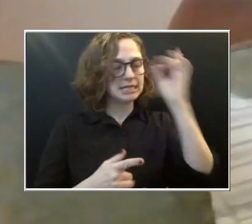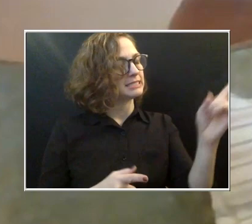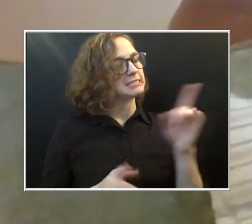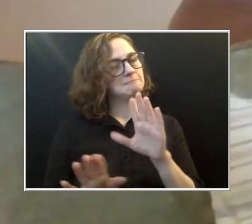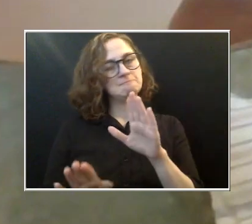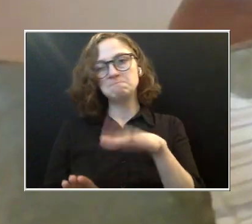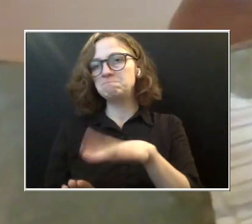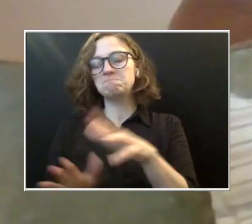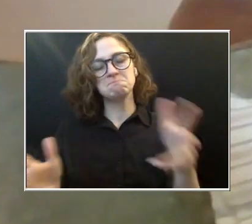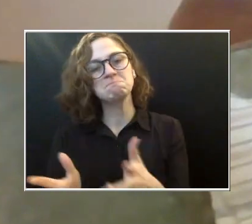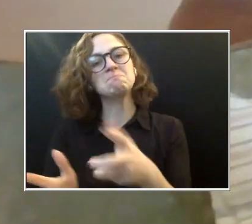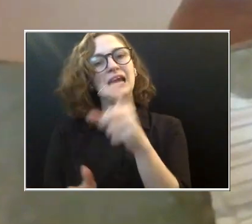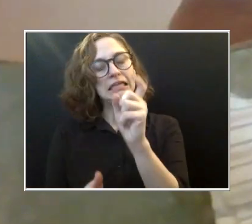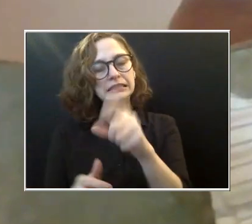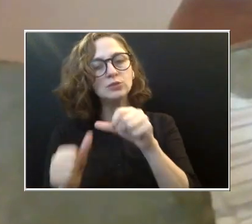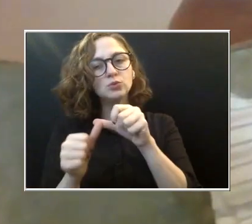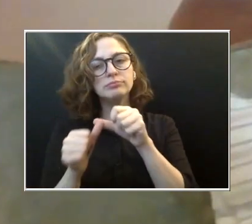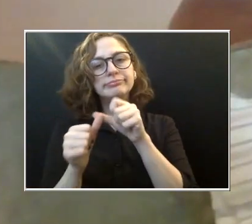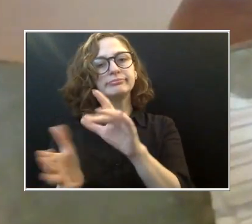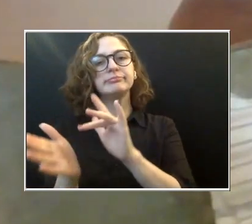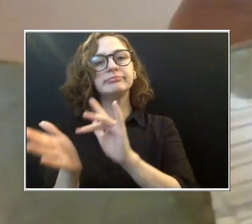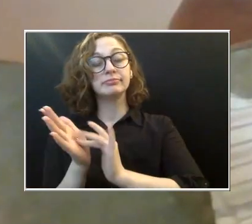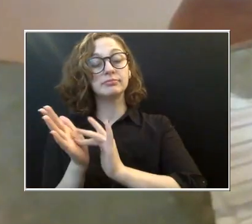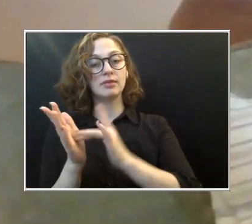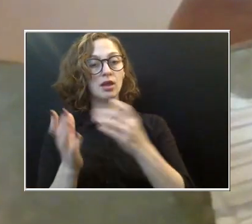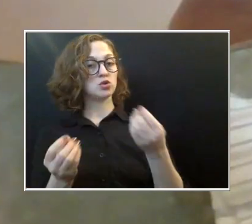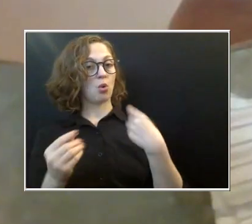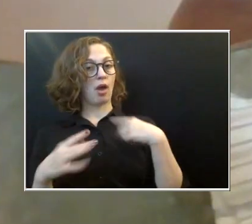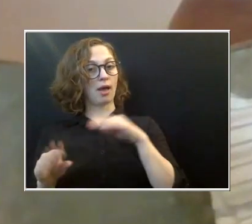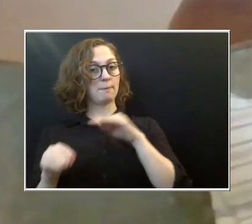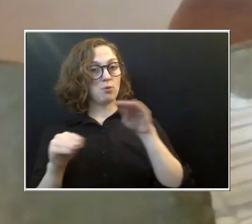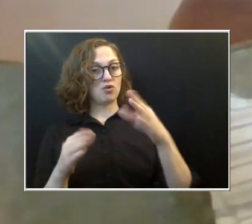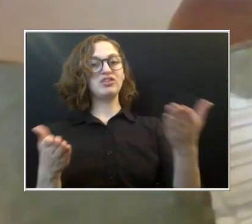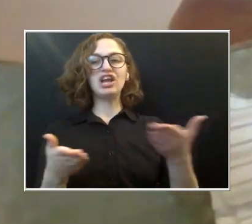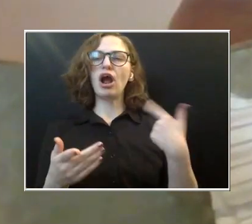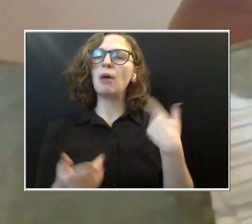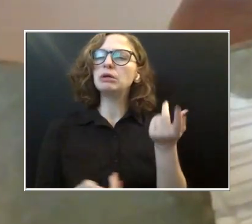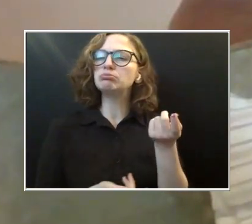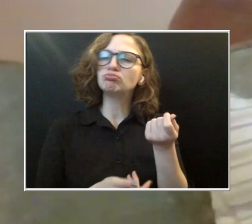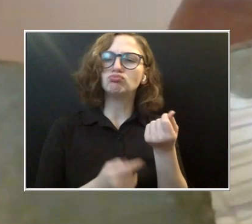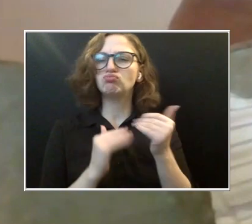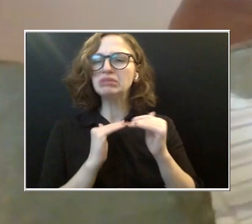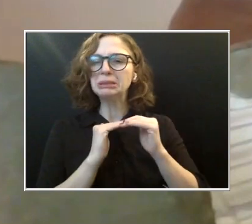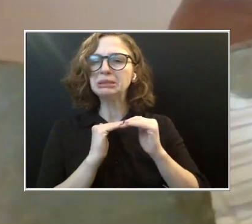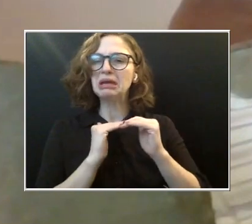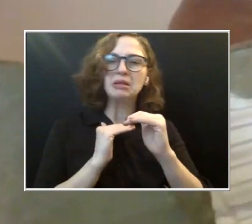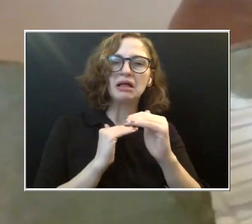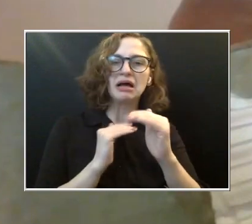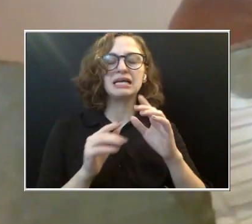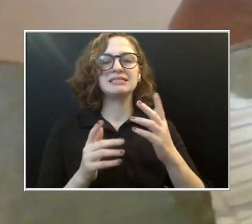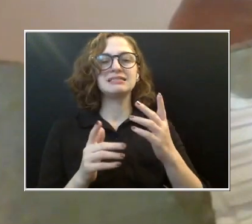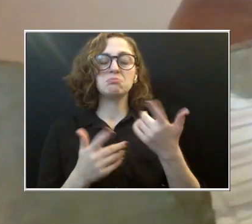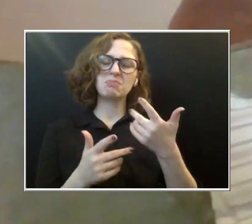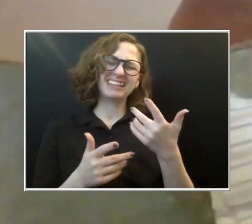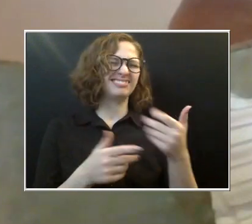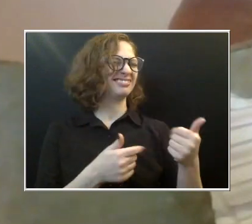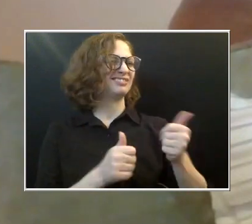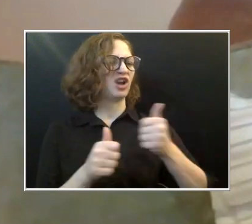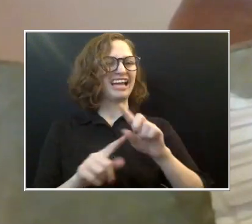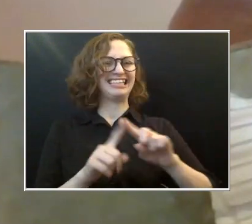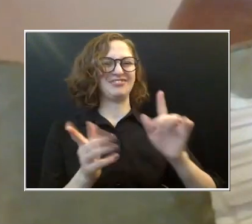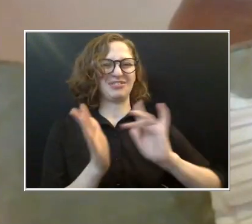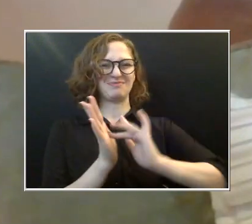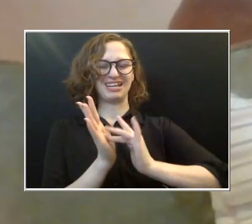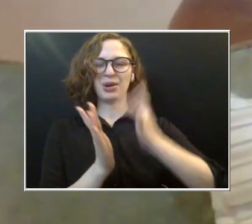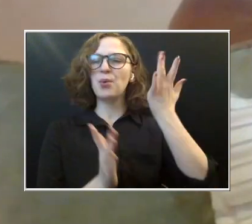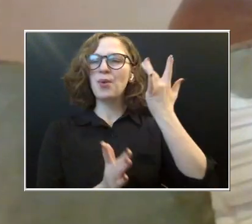somewhat stabilized, but was trying out different medications because the IV is just not good quality of life.